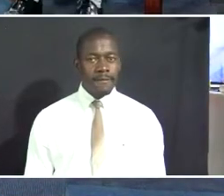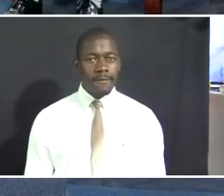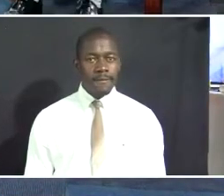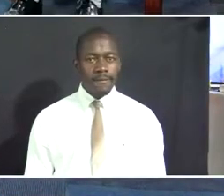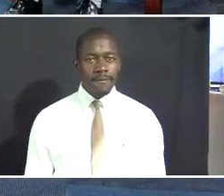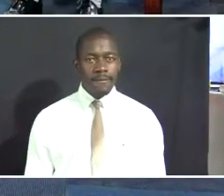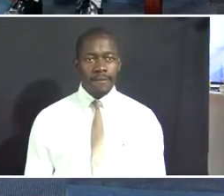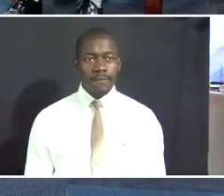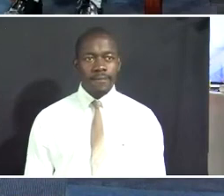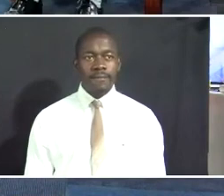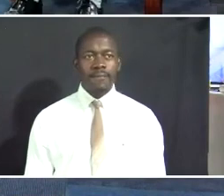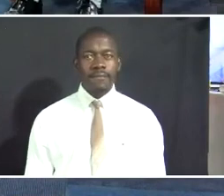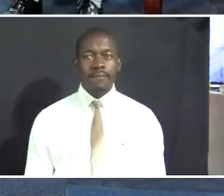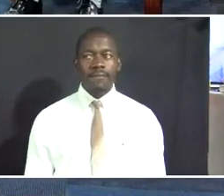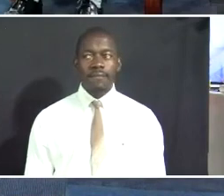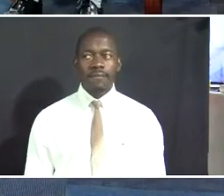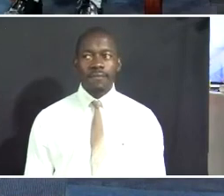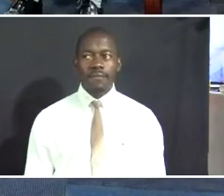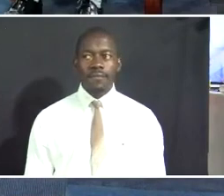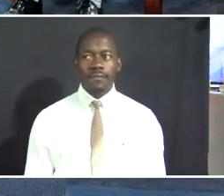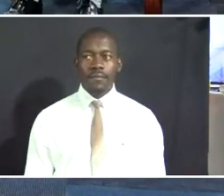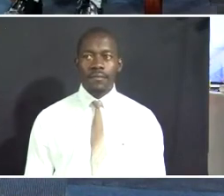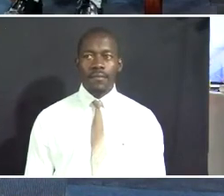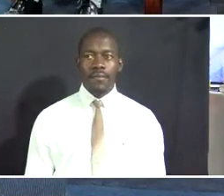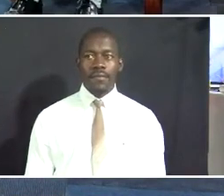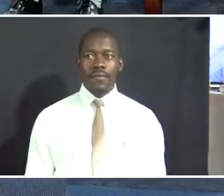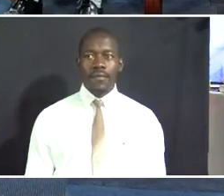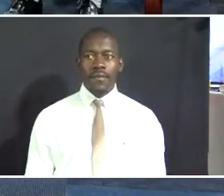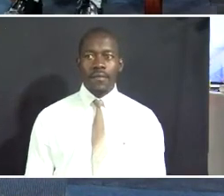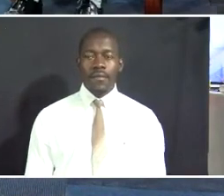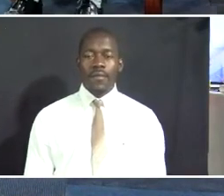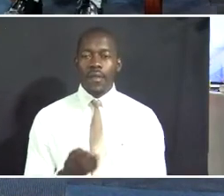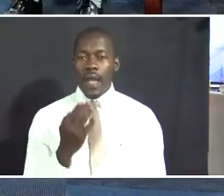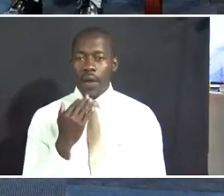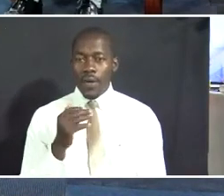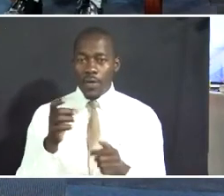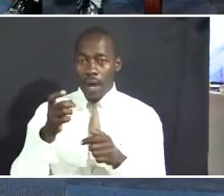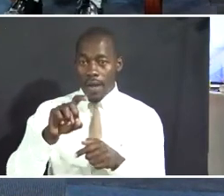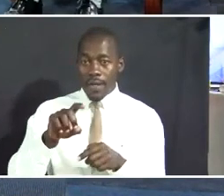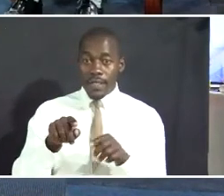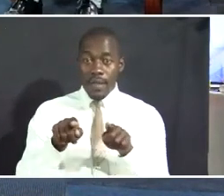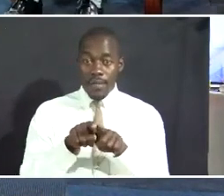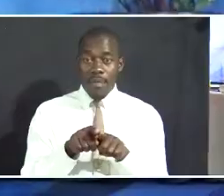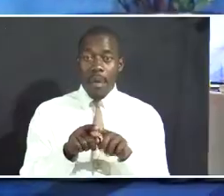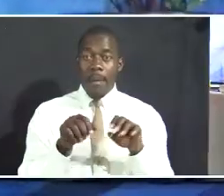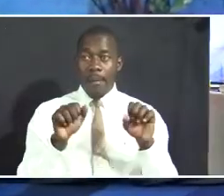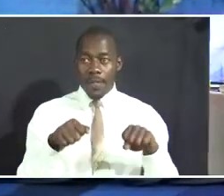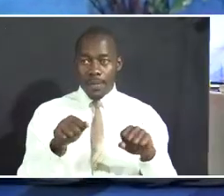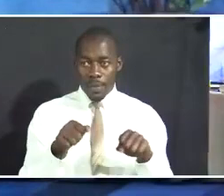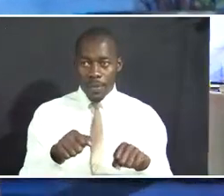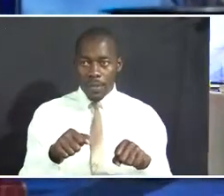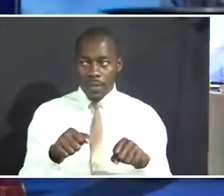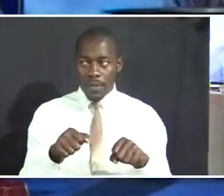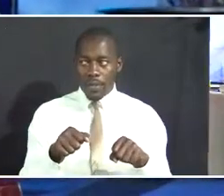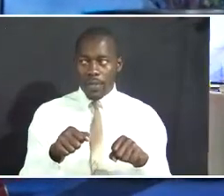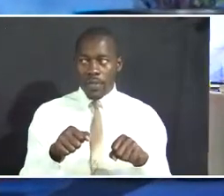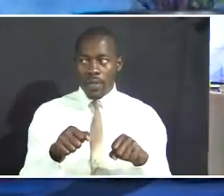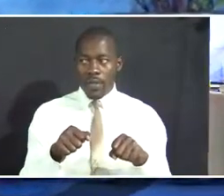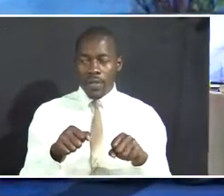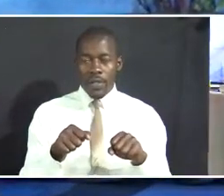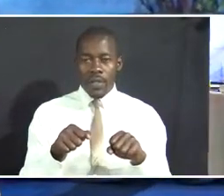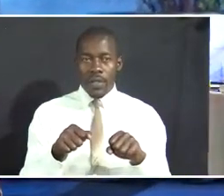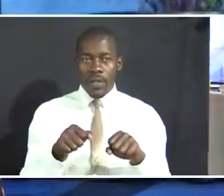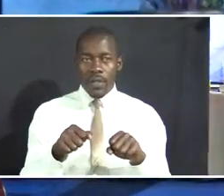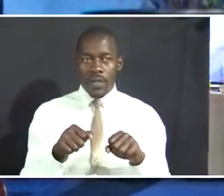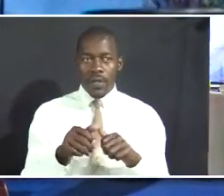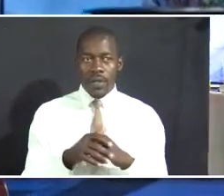I want to add also that it's also possible to go through education but do not